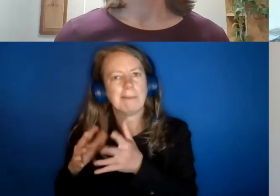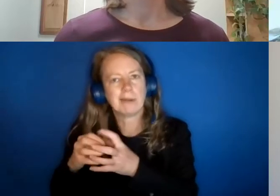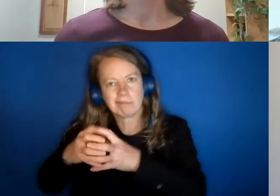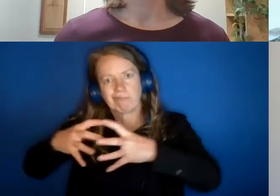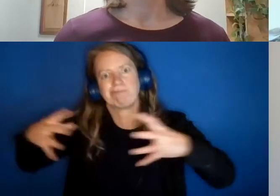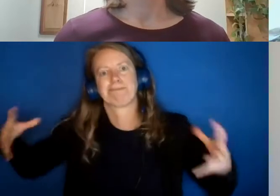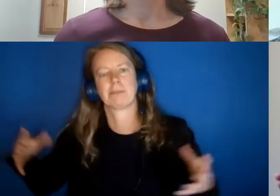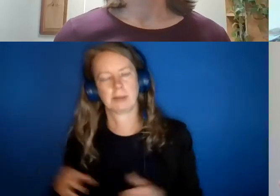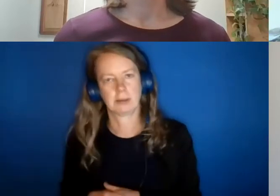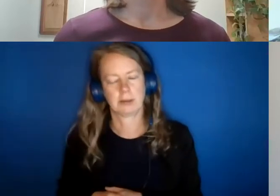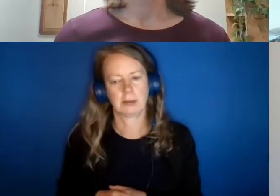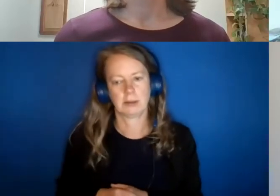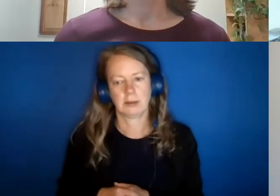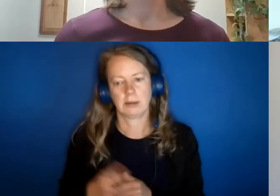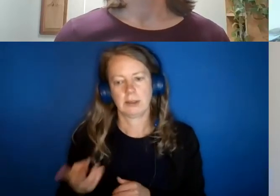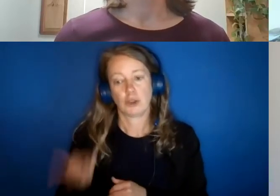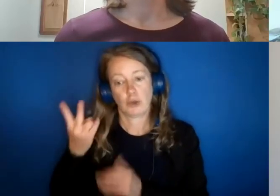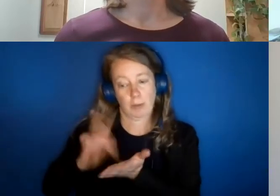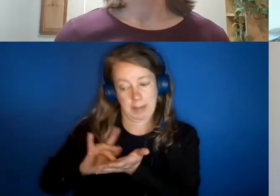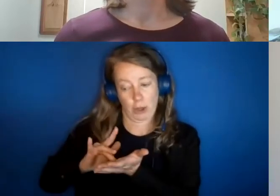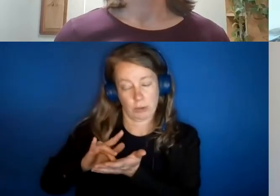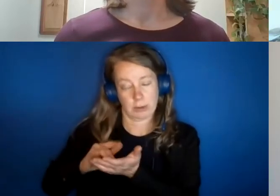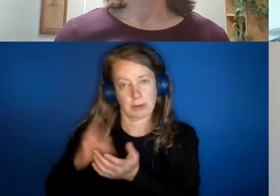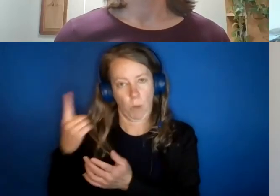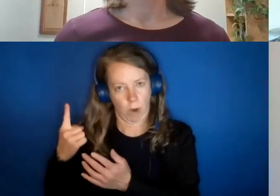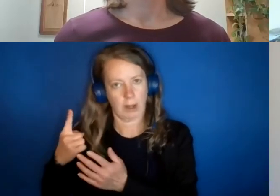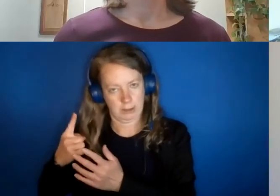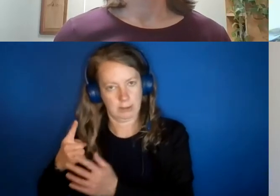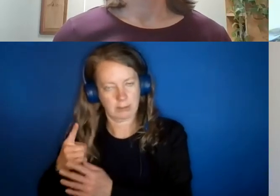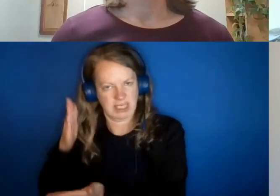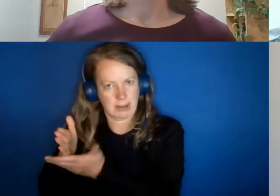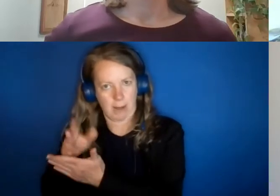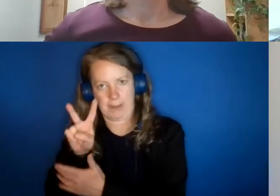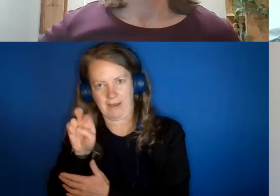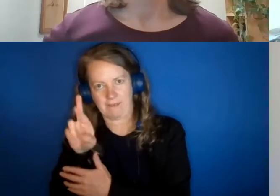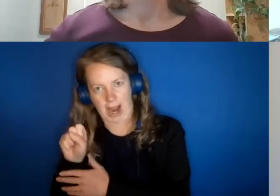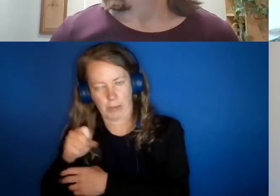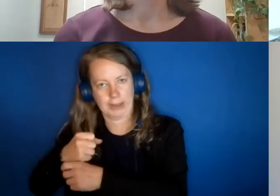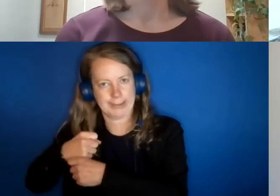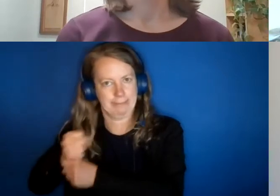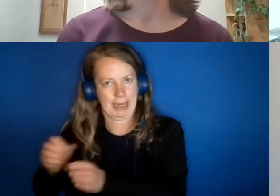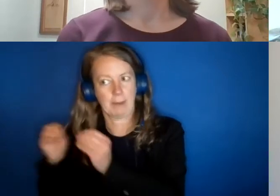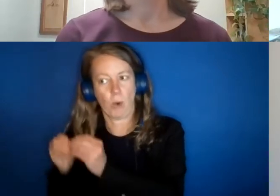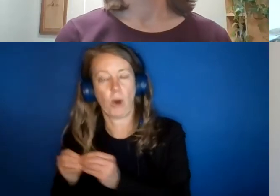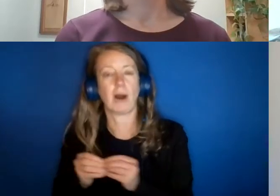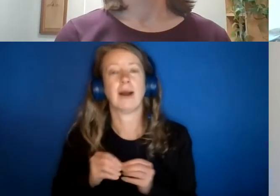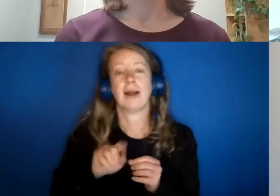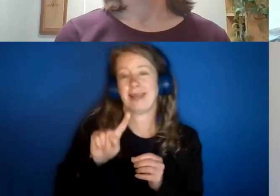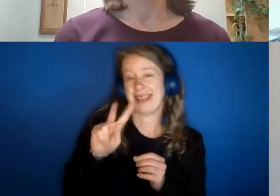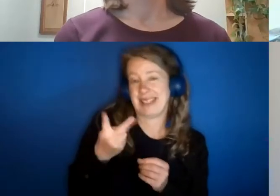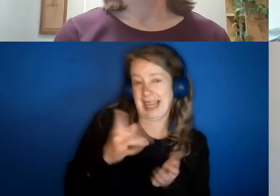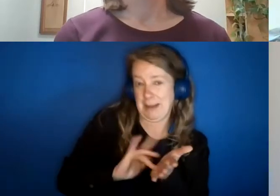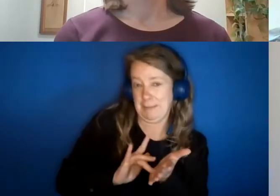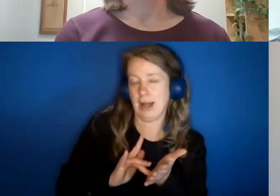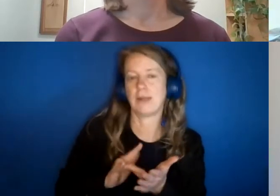And the 2 pills in there, one is doing that. The other one is preventing the first one from breaking down too quickly so that it can work longer in